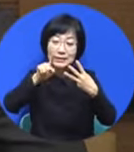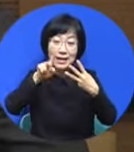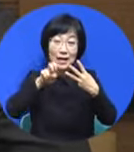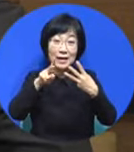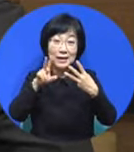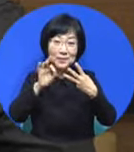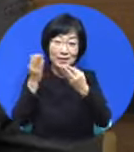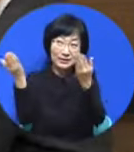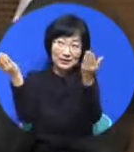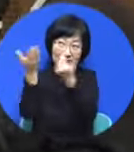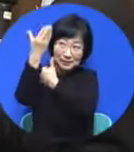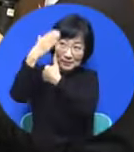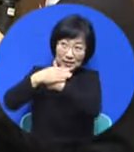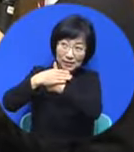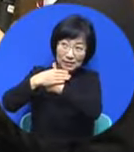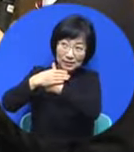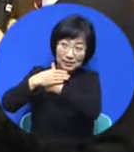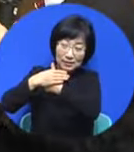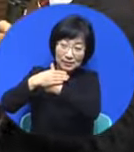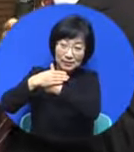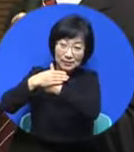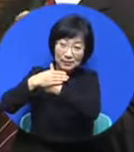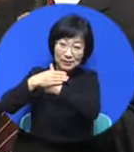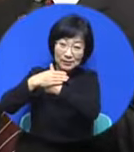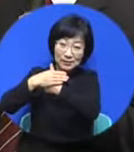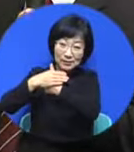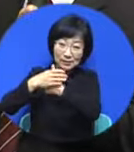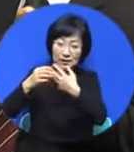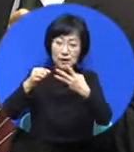It's called, you know your mission.